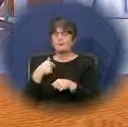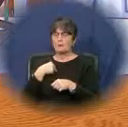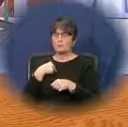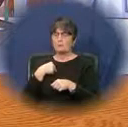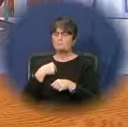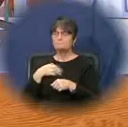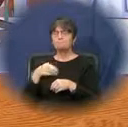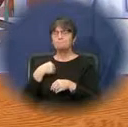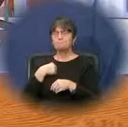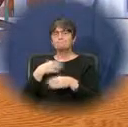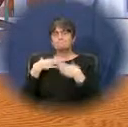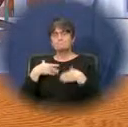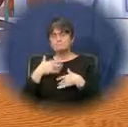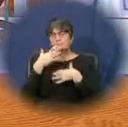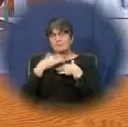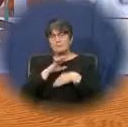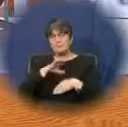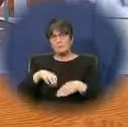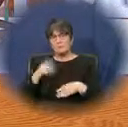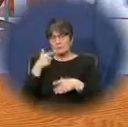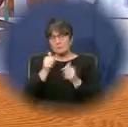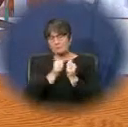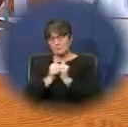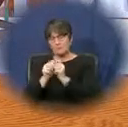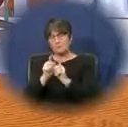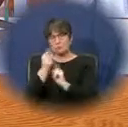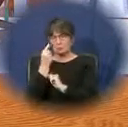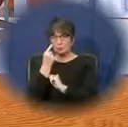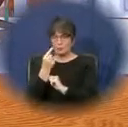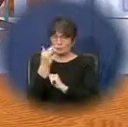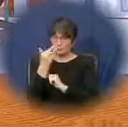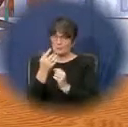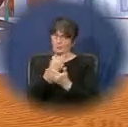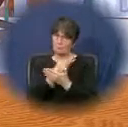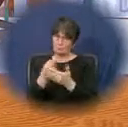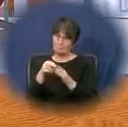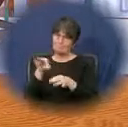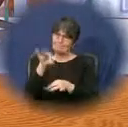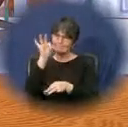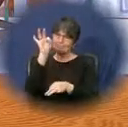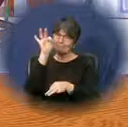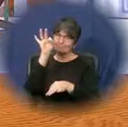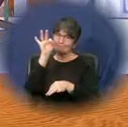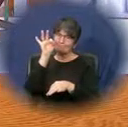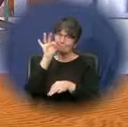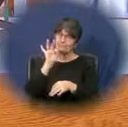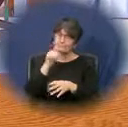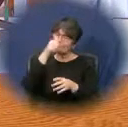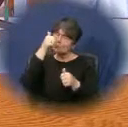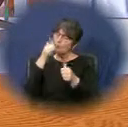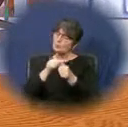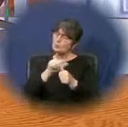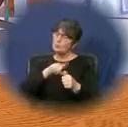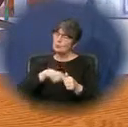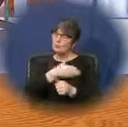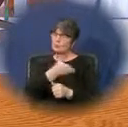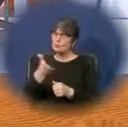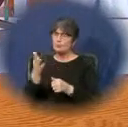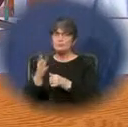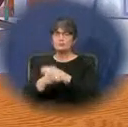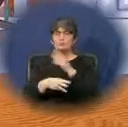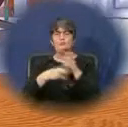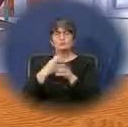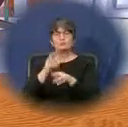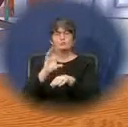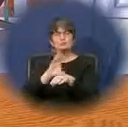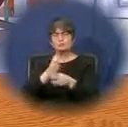partaking of the body and blood of Christ, we may be gathered into one by the Holy Spirit. Remember, Lord, your church spread throughout the